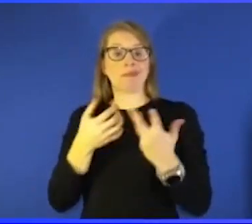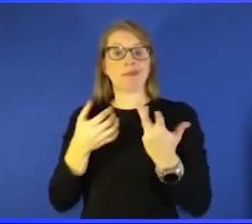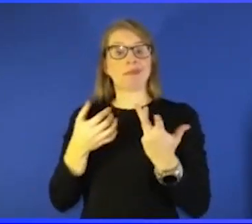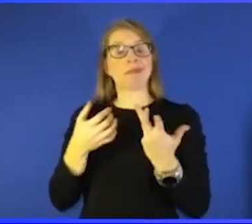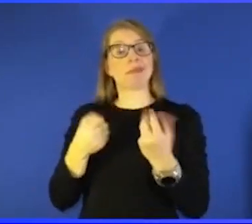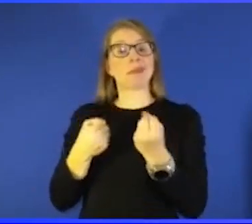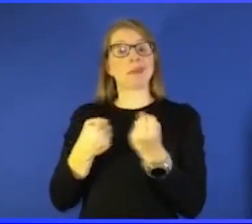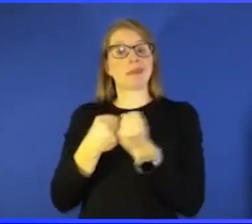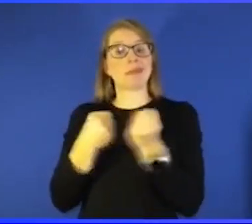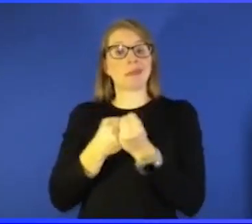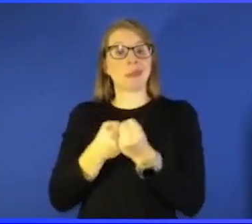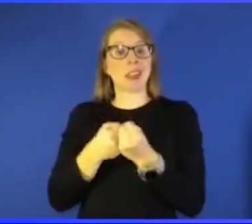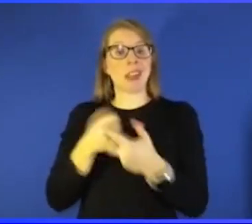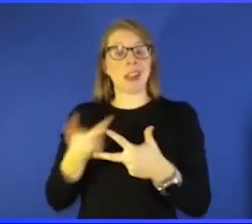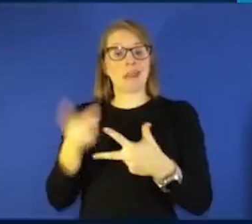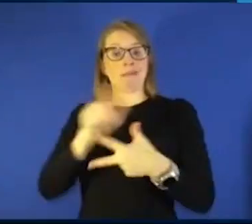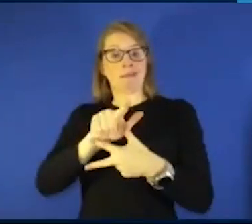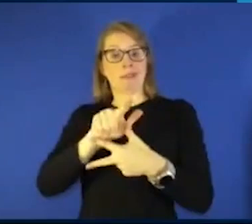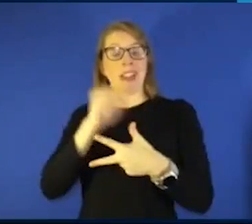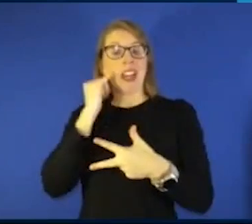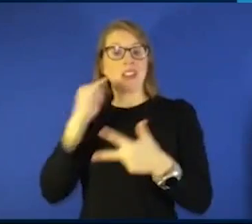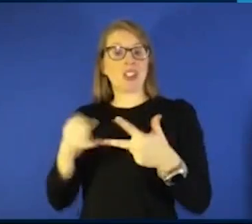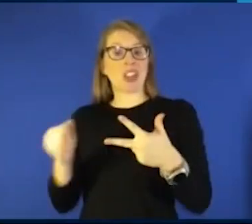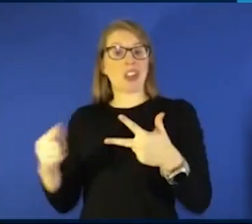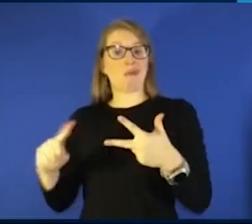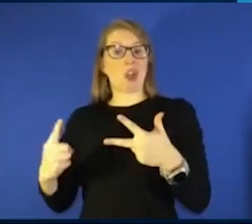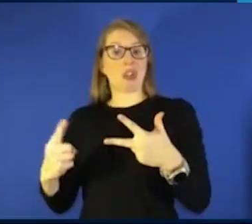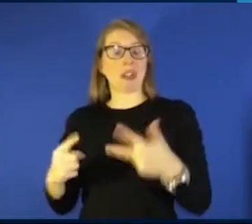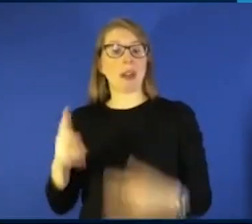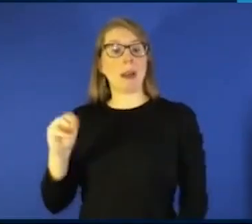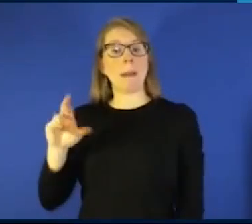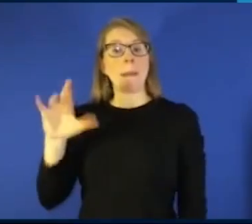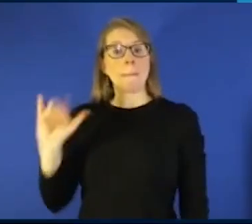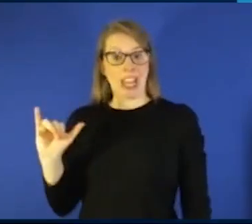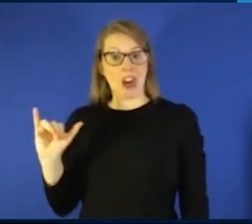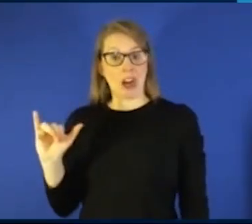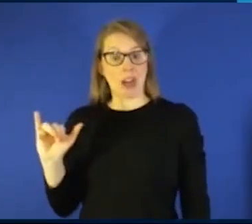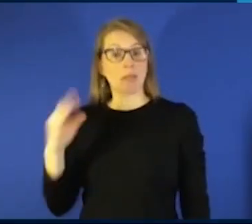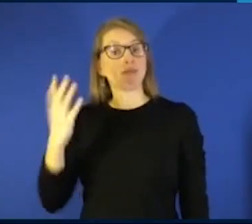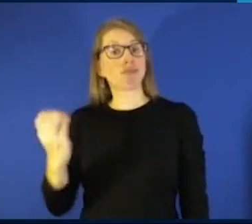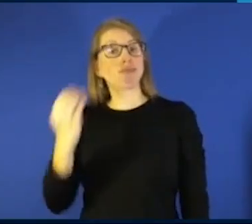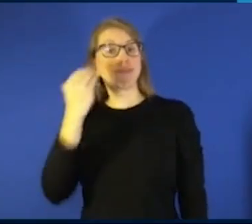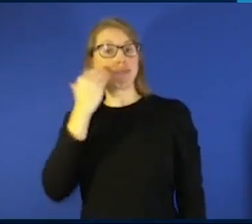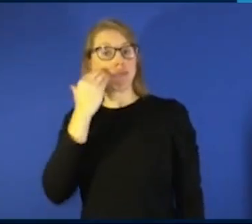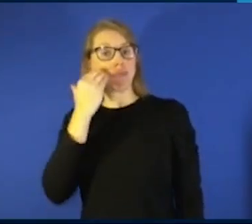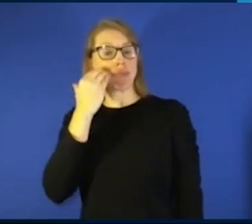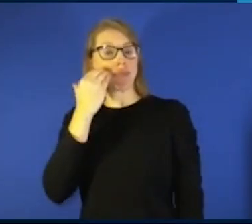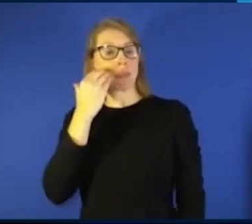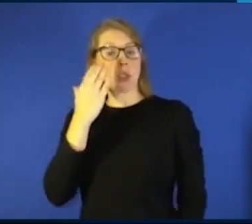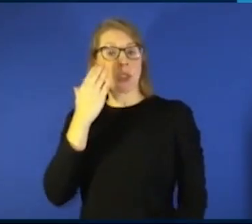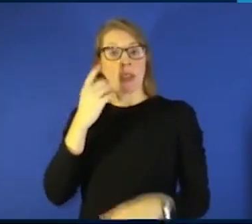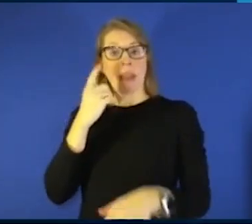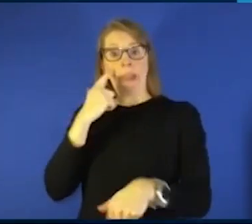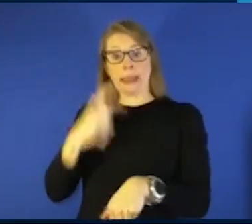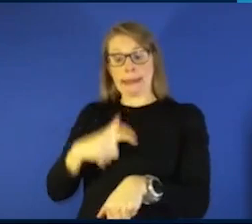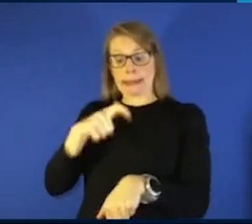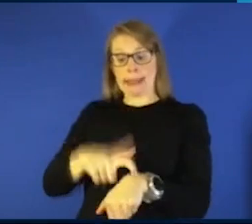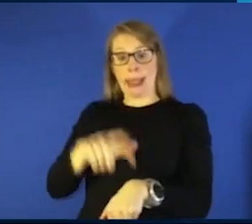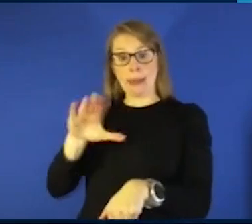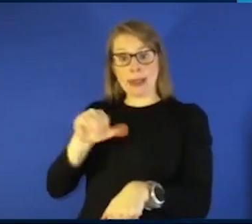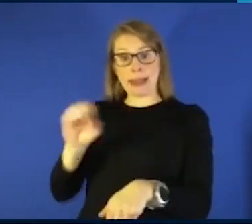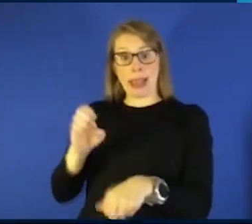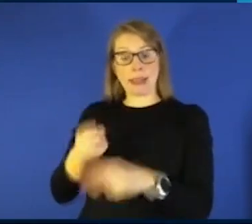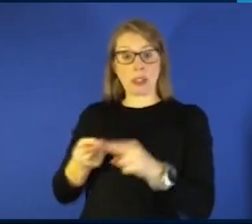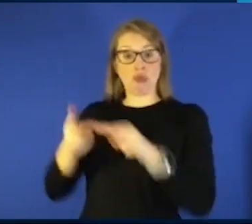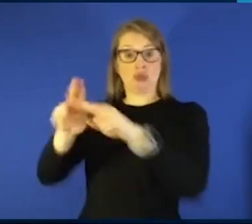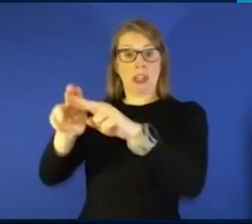platform vaccine after J&J's. Mary Verhulst would like to know, do you think the timing of the current case increases of COVID have something